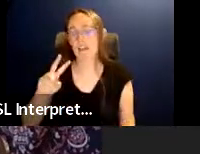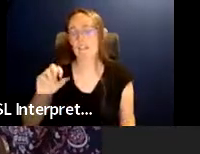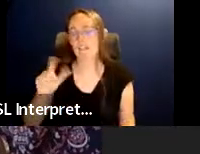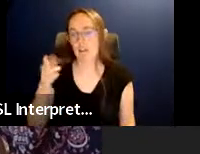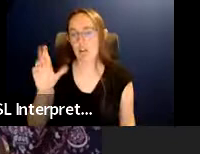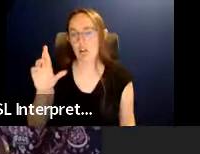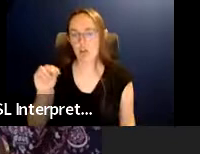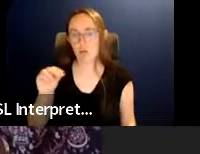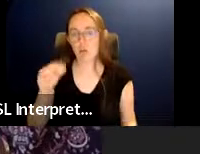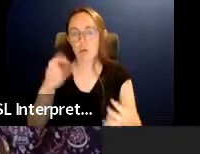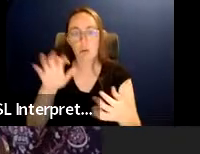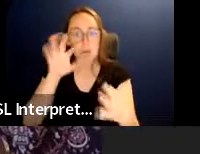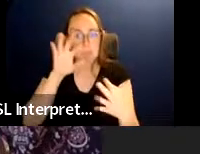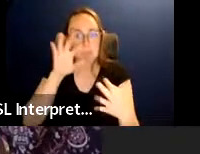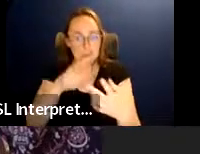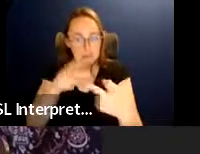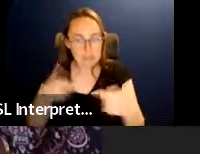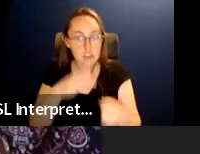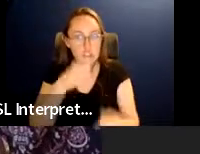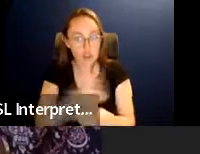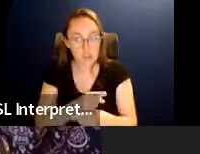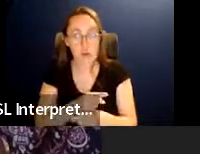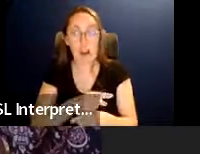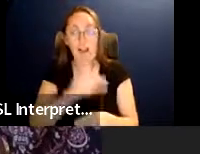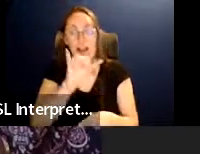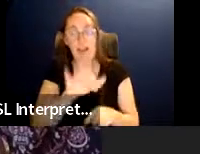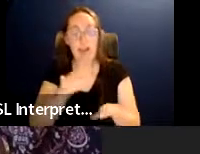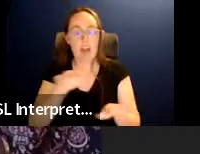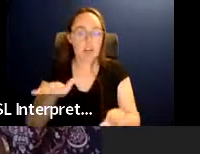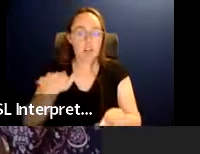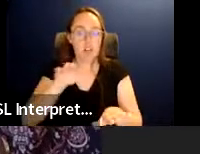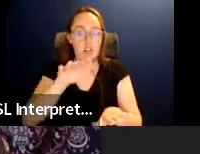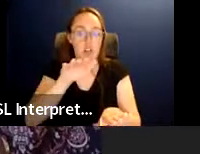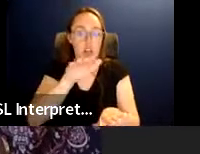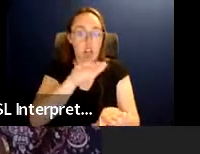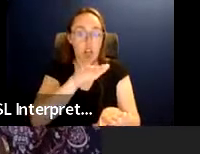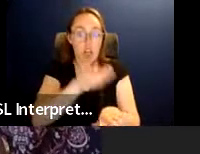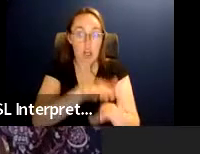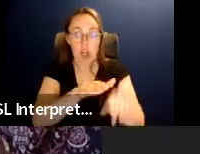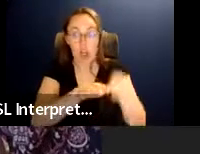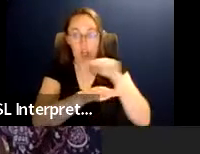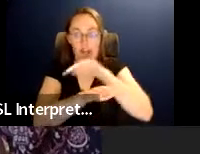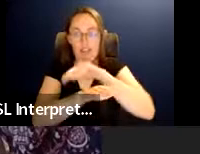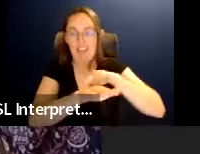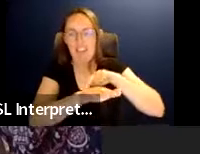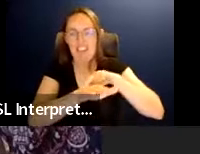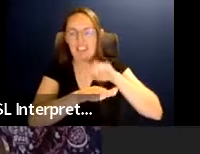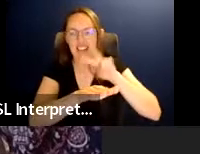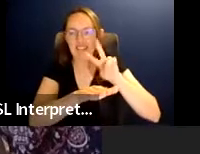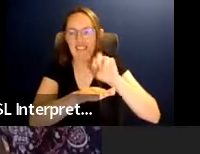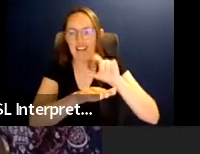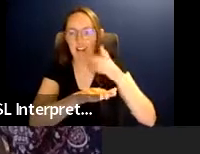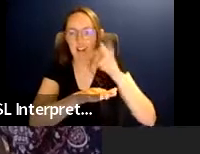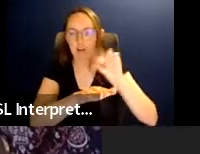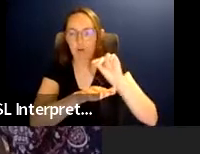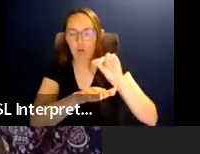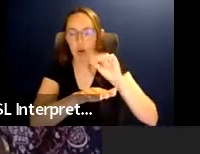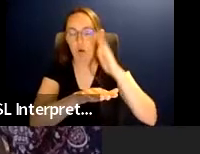this correctly, so that you know how when you're ready to line it up. So make sure you take a look at that